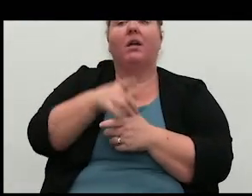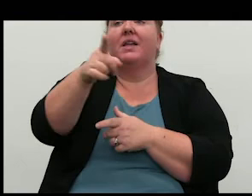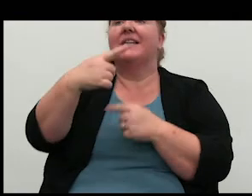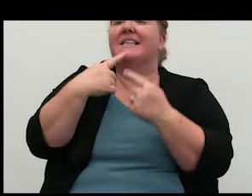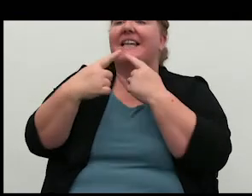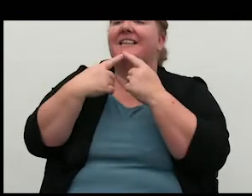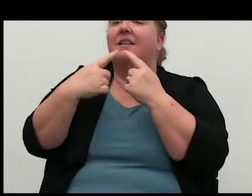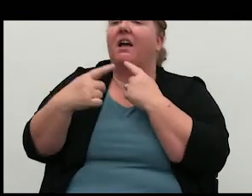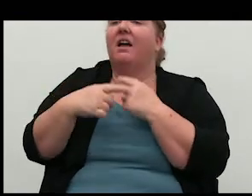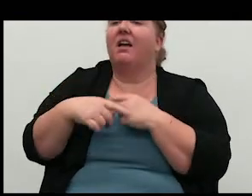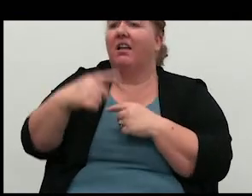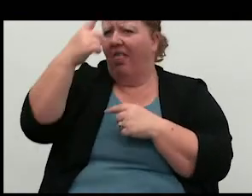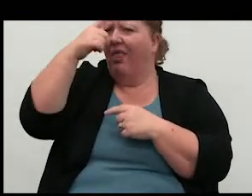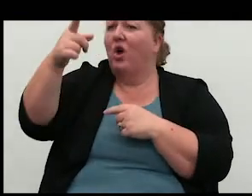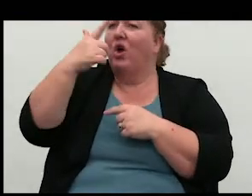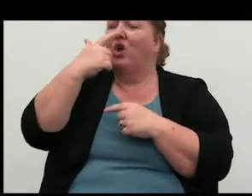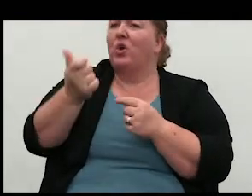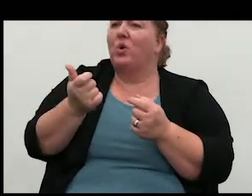you said you were fluent.